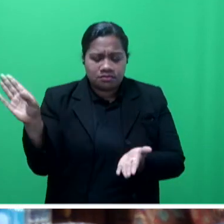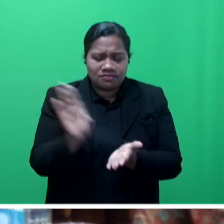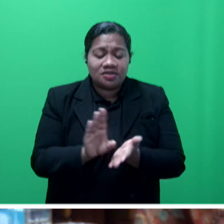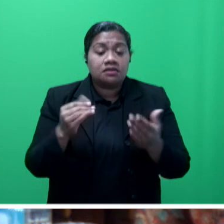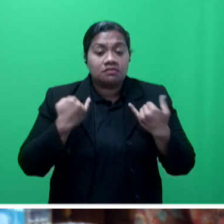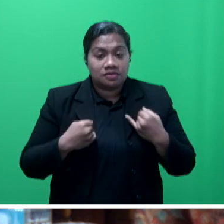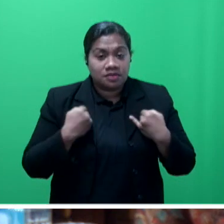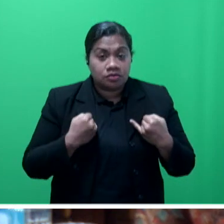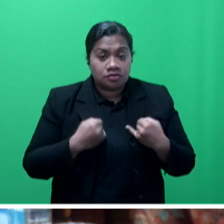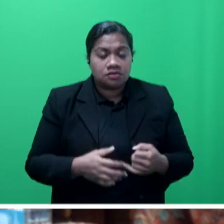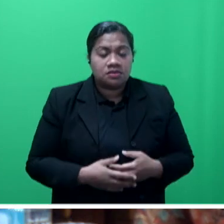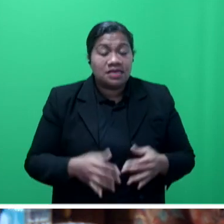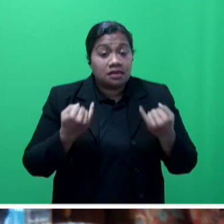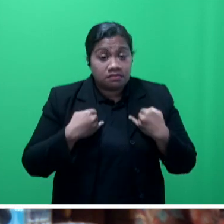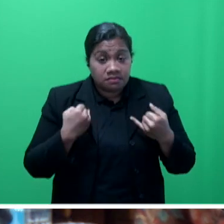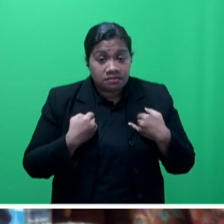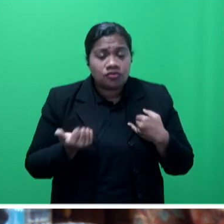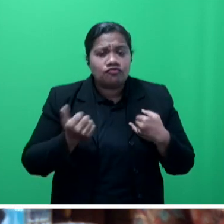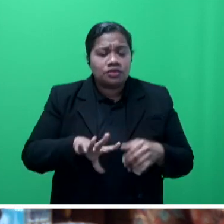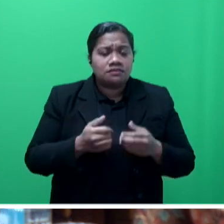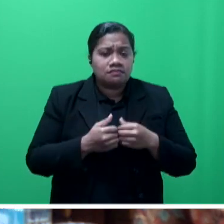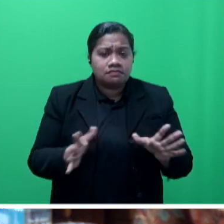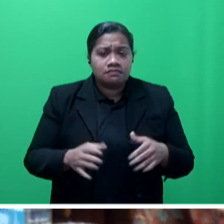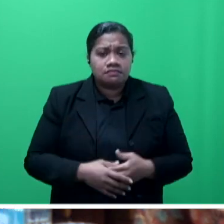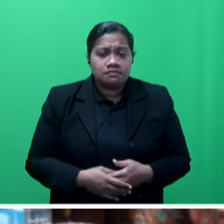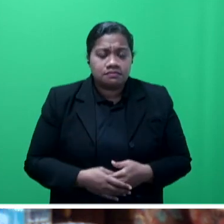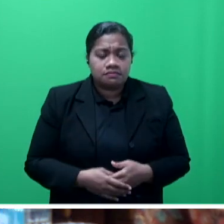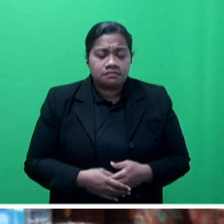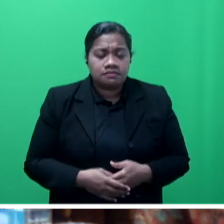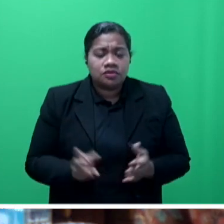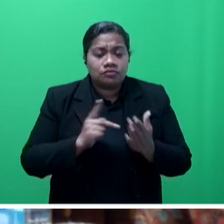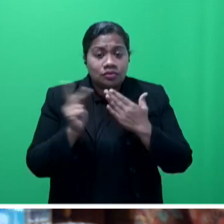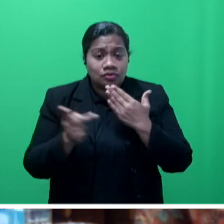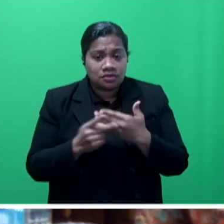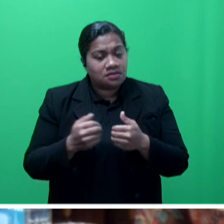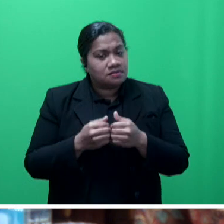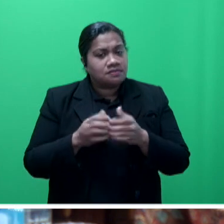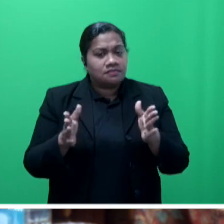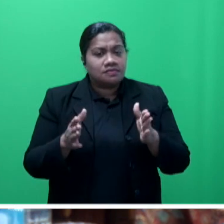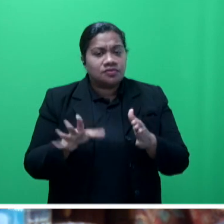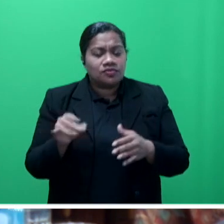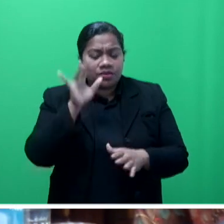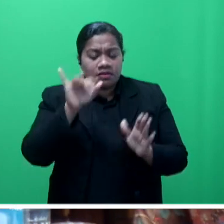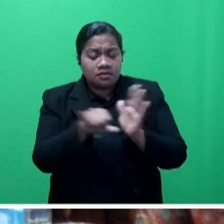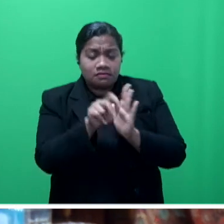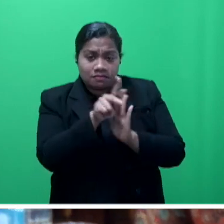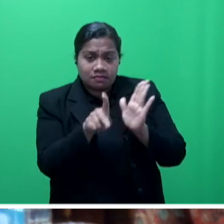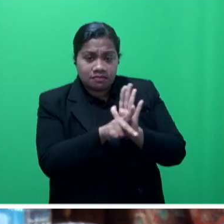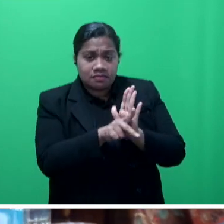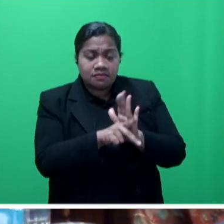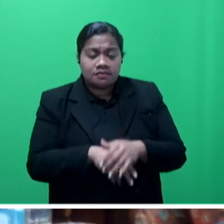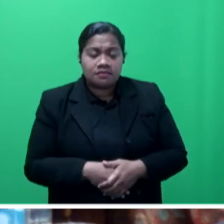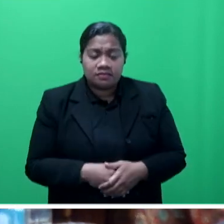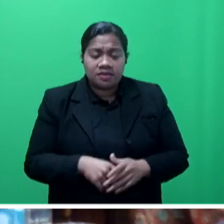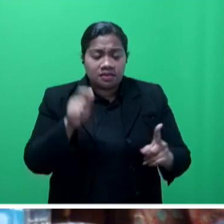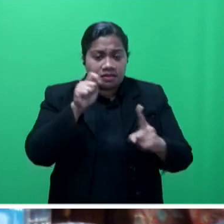implementation phase, sir, has already started with key projects and programs being developed from the identified policies, interventions, targets, and